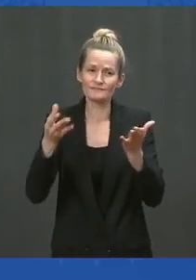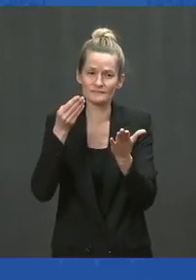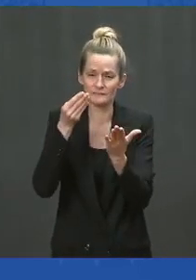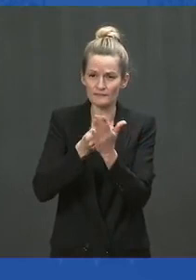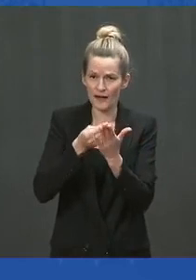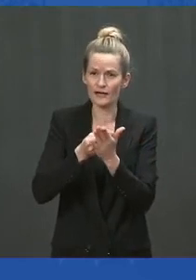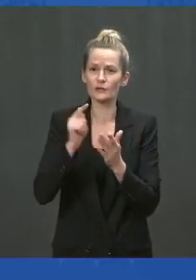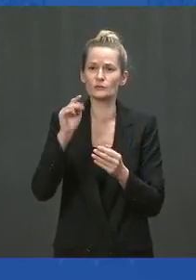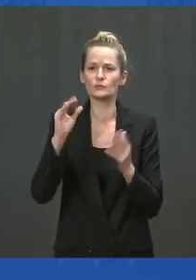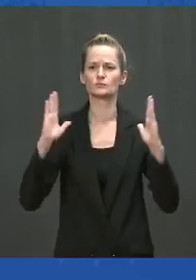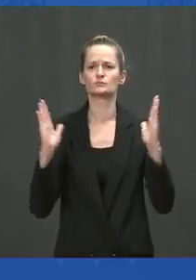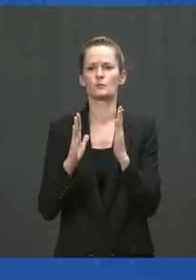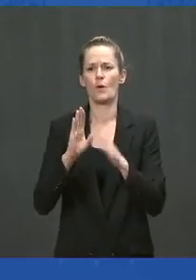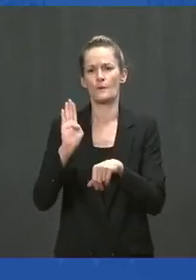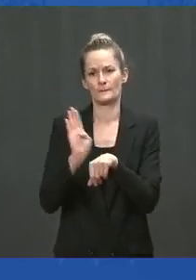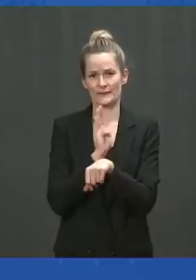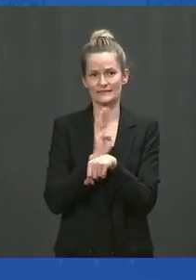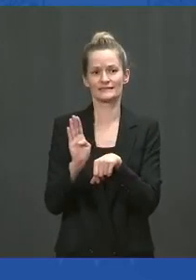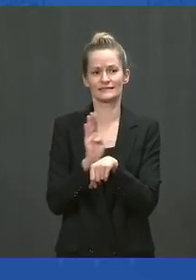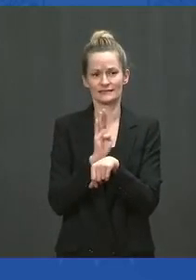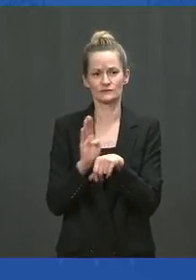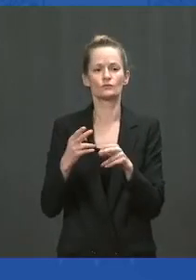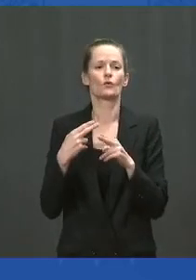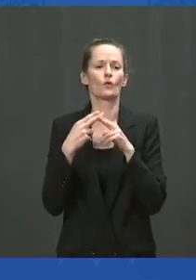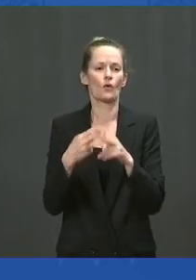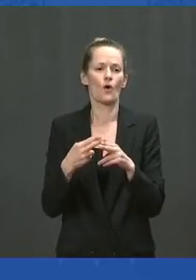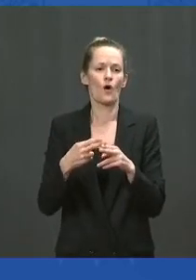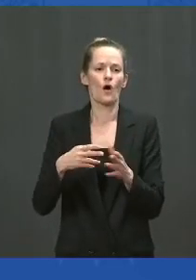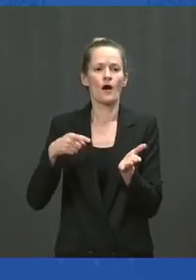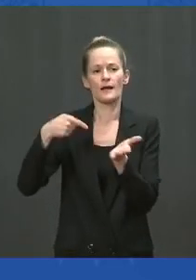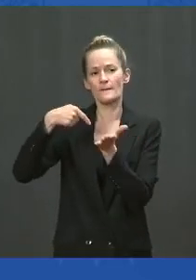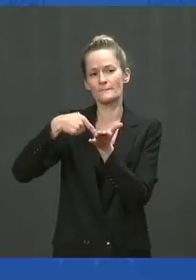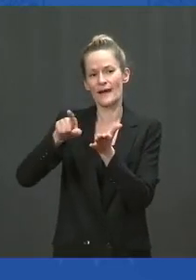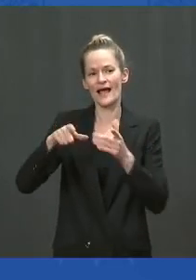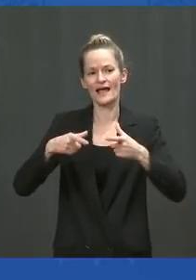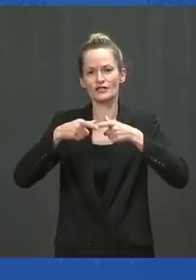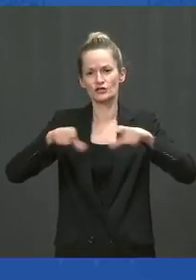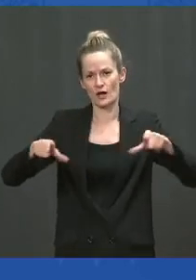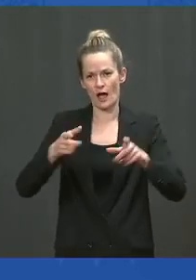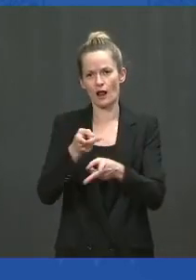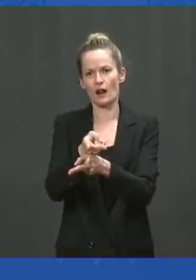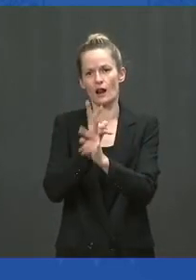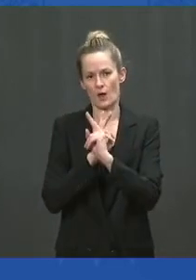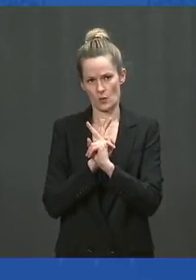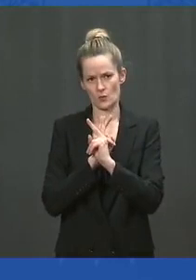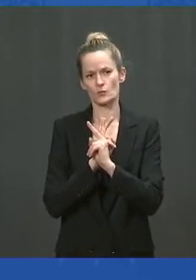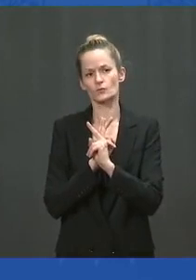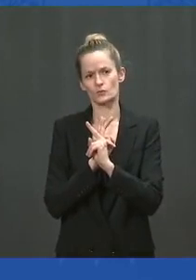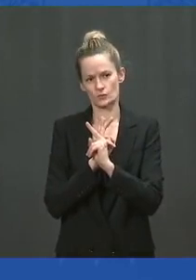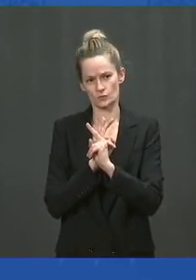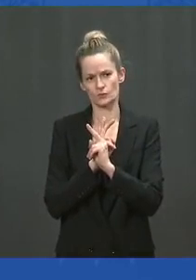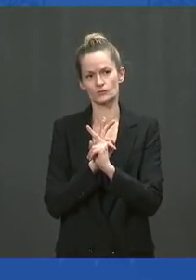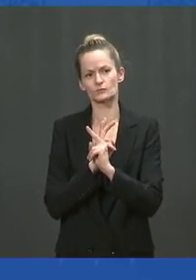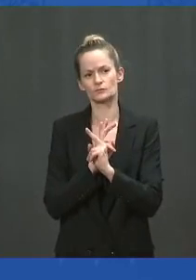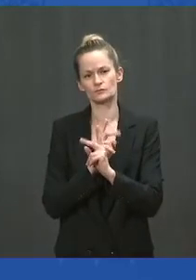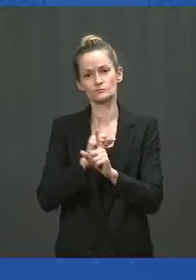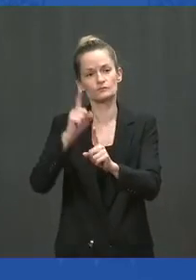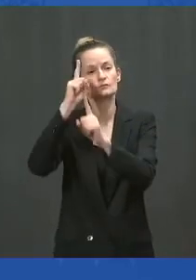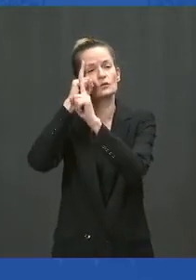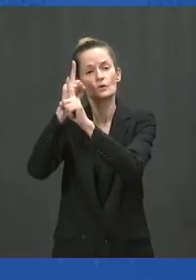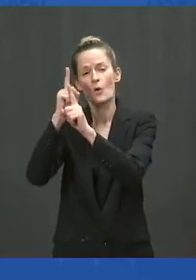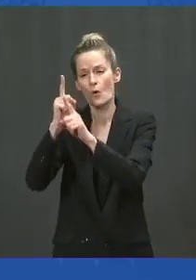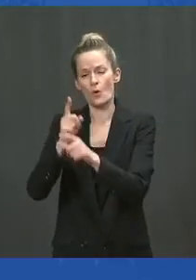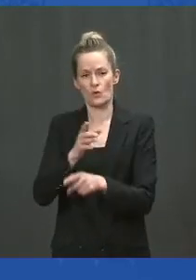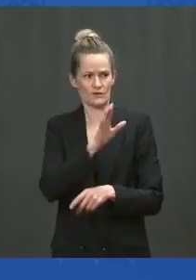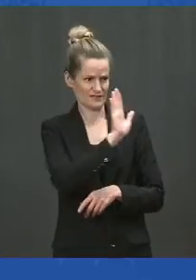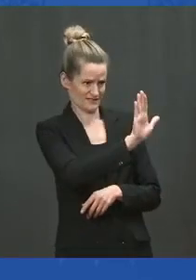program, forgivable, if the small businesses kept their employees in the job and their doors open. We're now in the